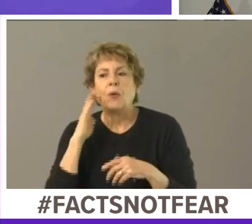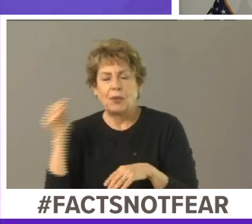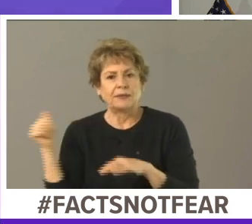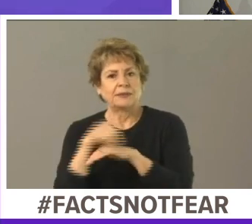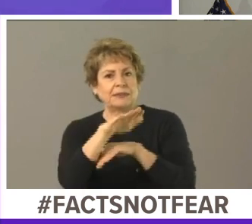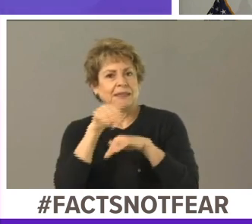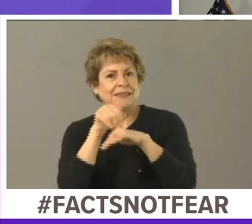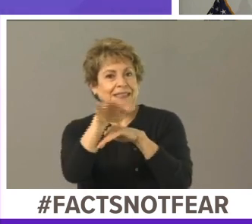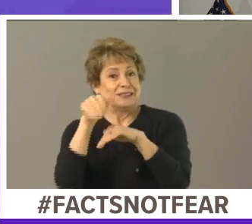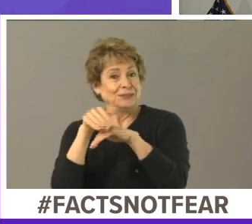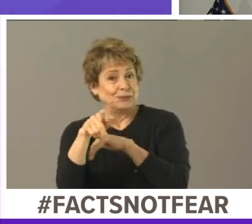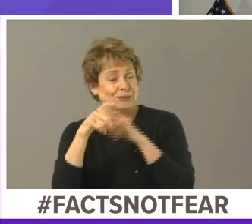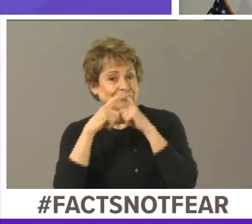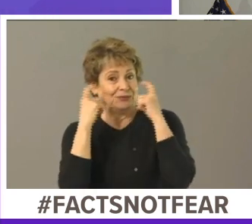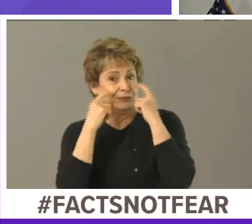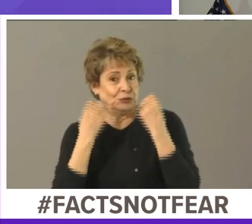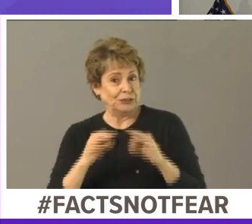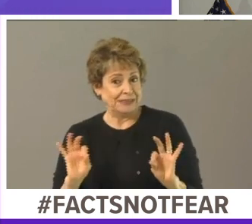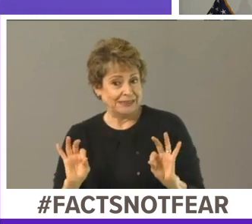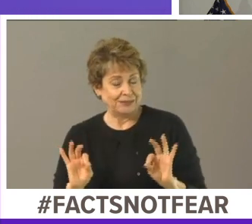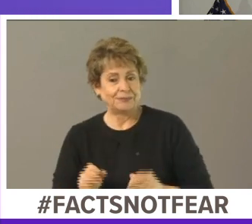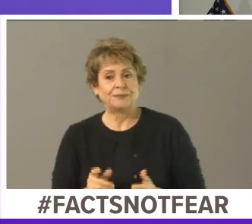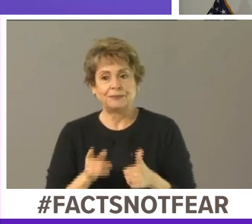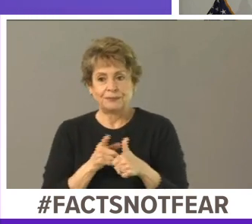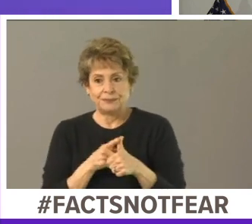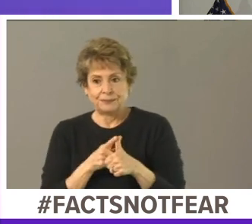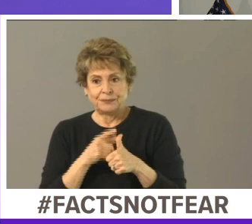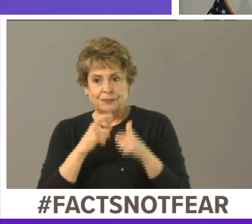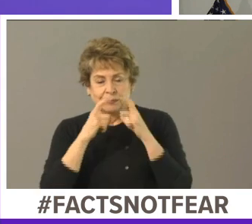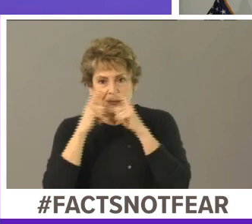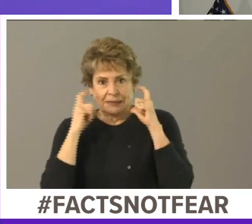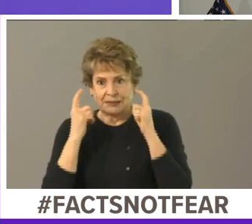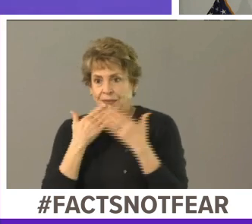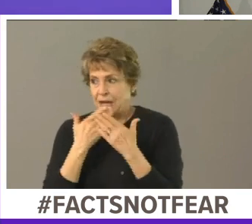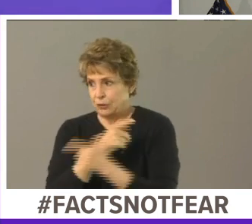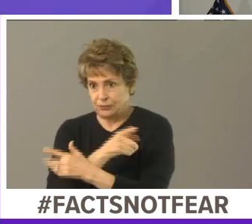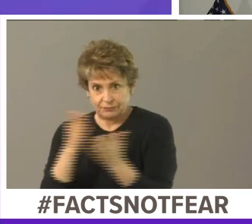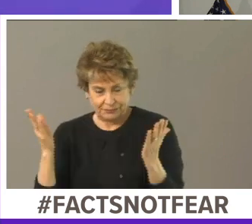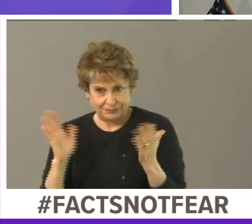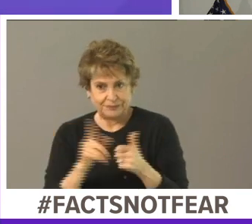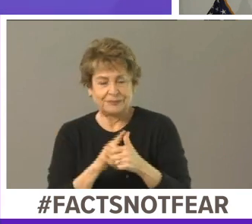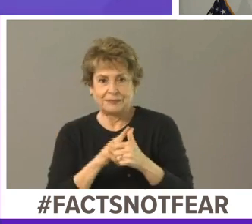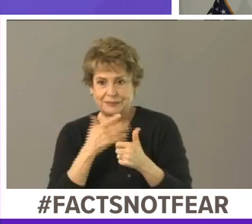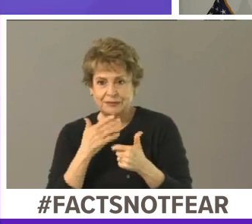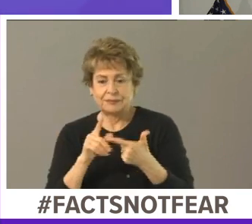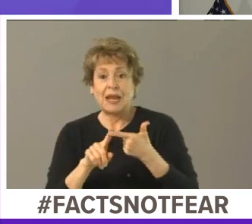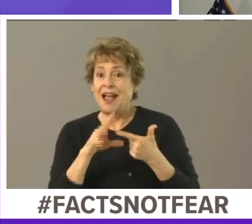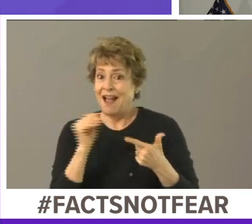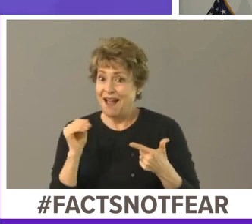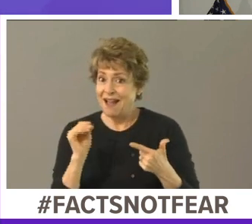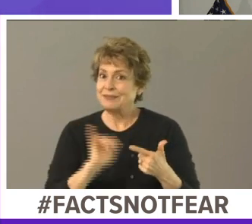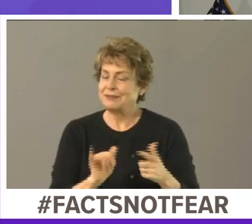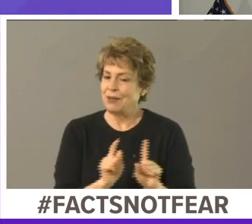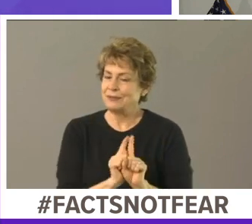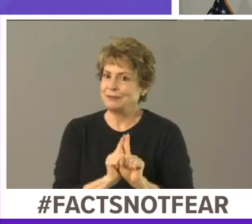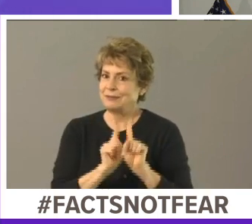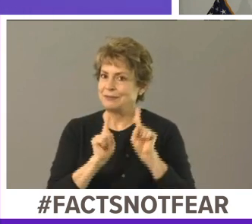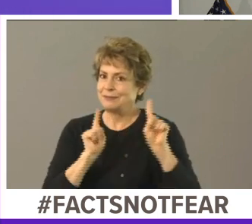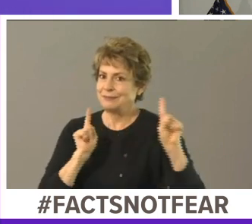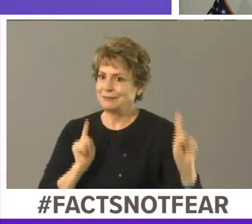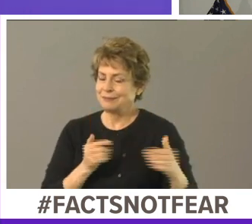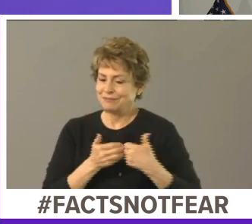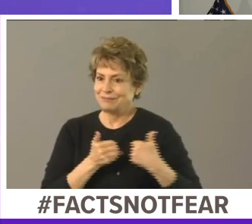masks, physically distancing, keeping that distance between yourself and others, continuing to wash your hands,